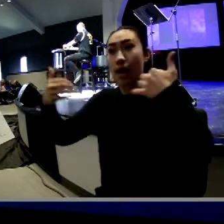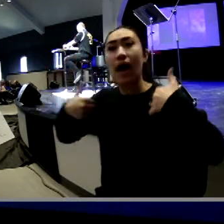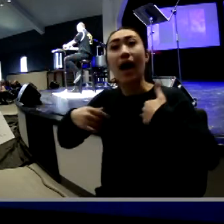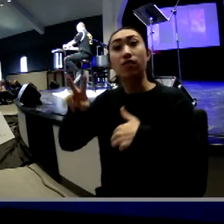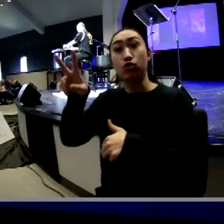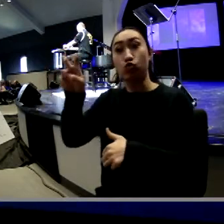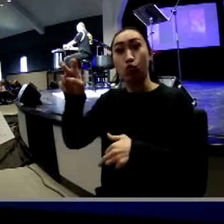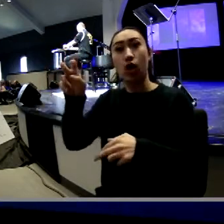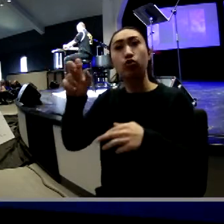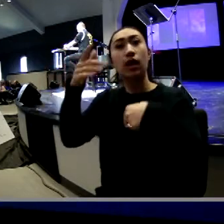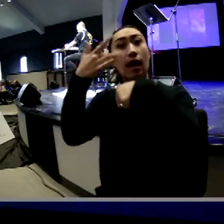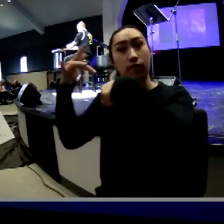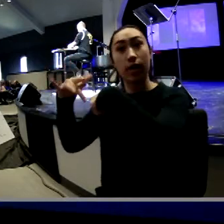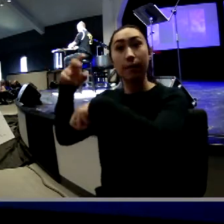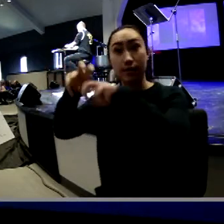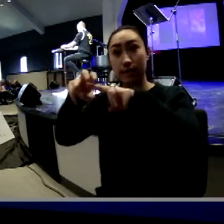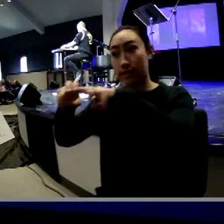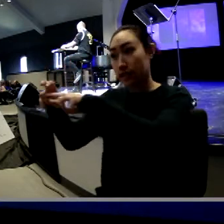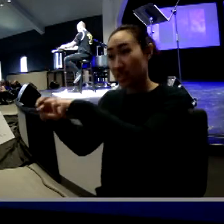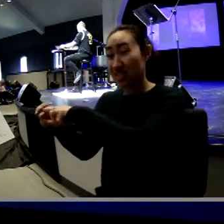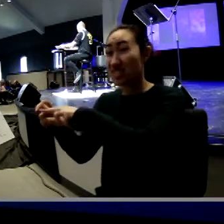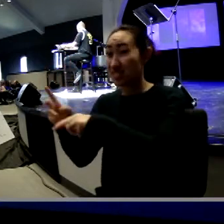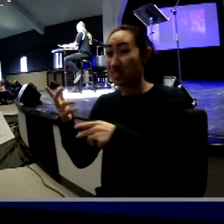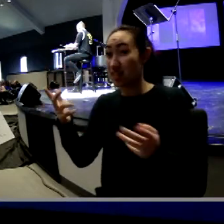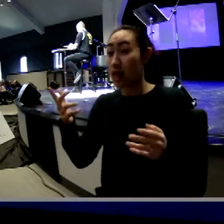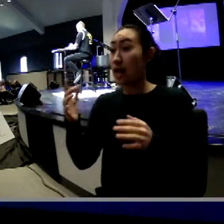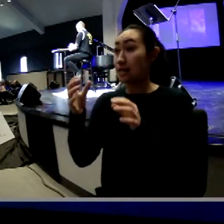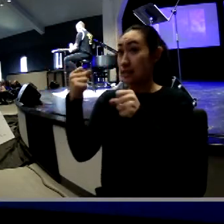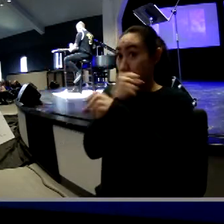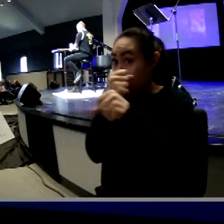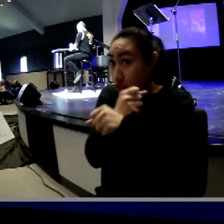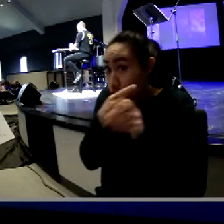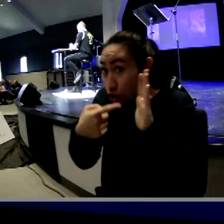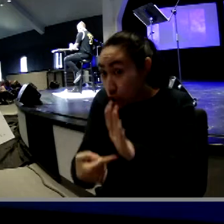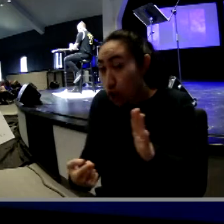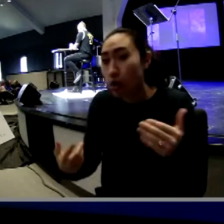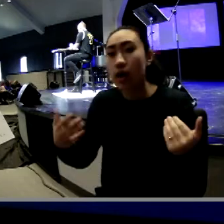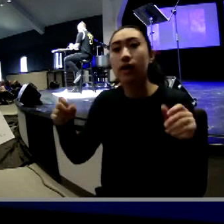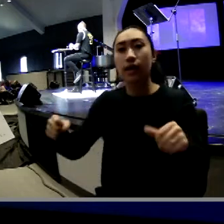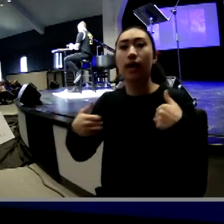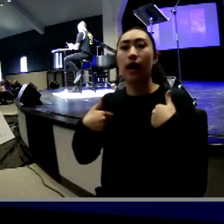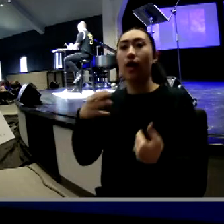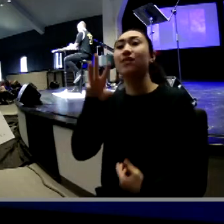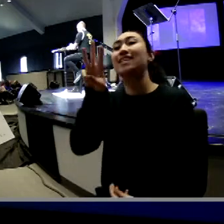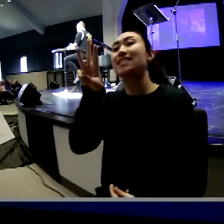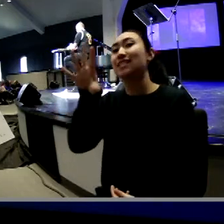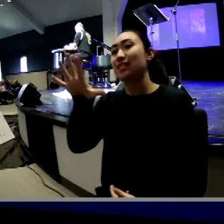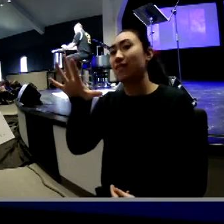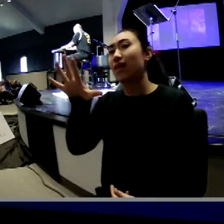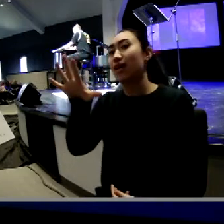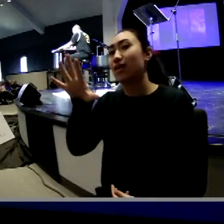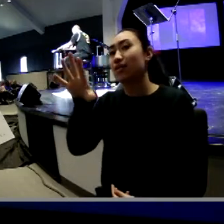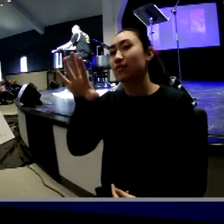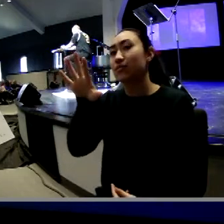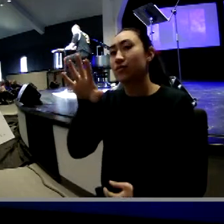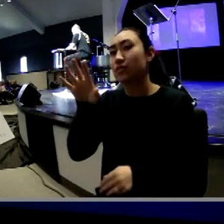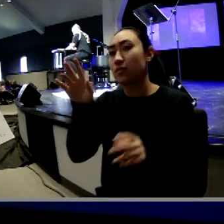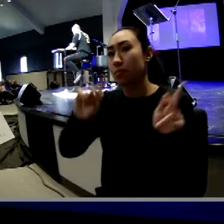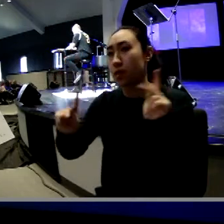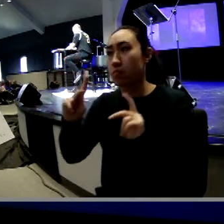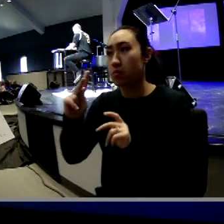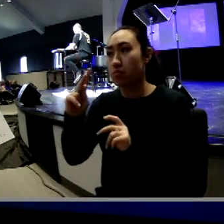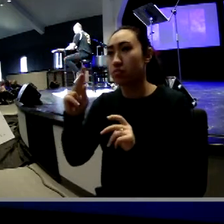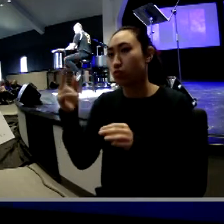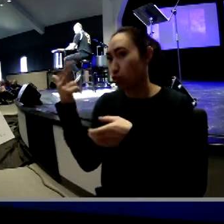worship service. And the last 20 years, the average attendance has been more than cut